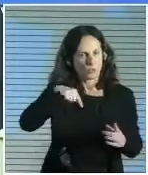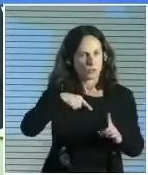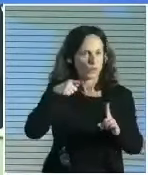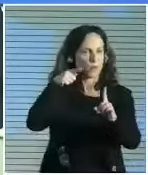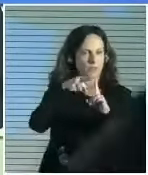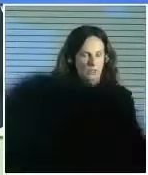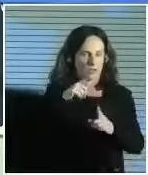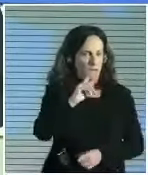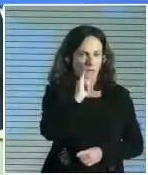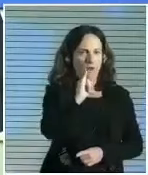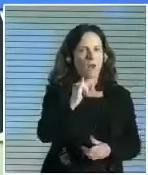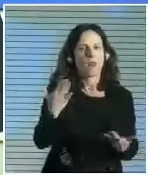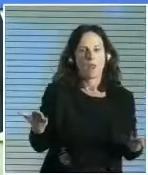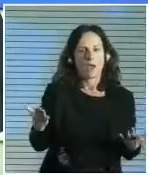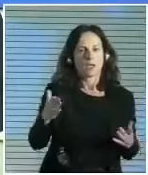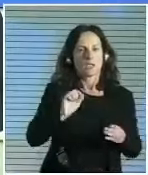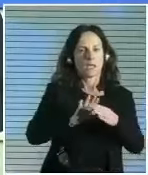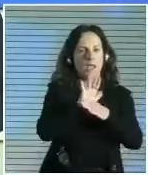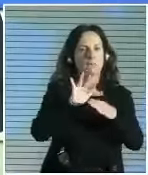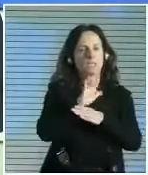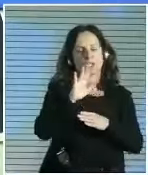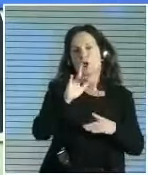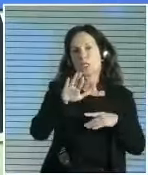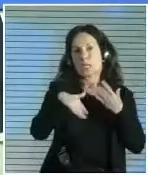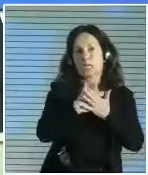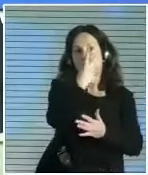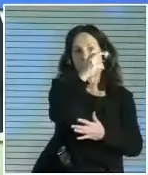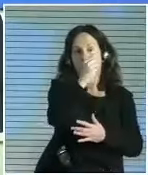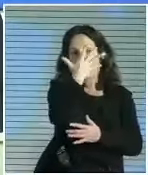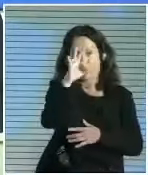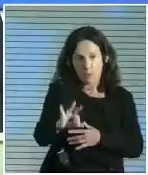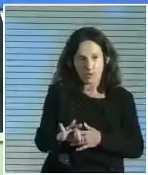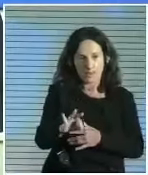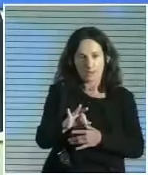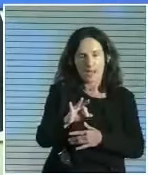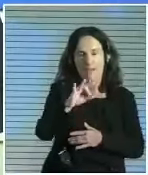that and we have already a climate action plan